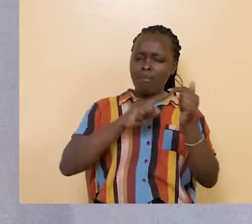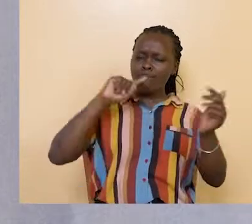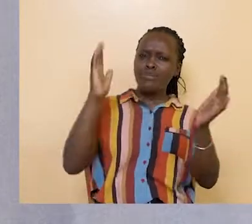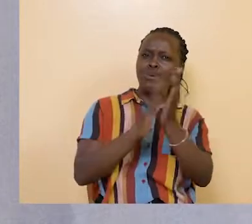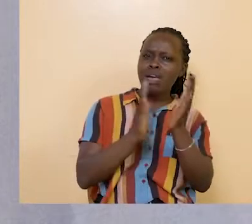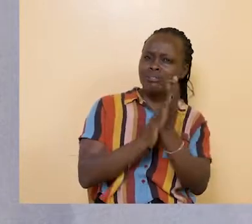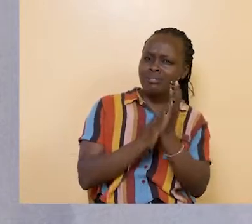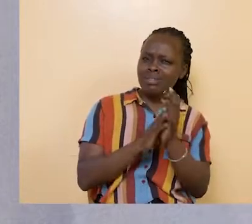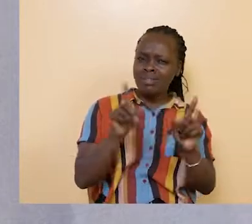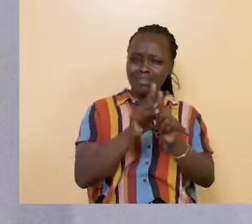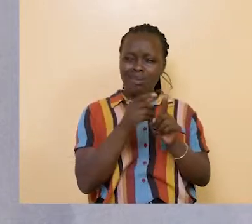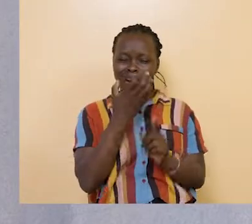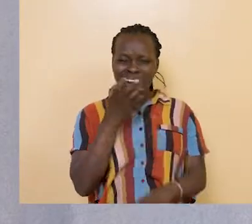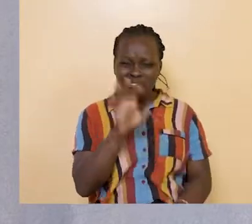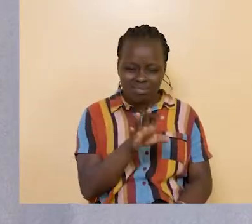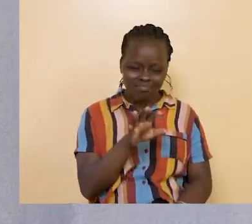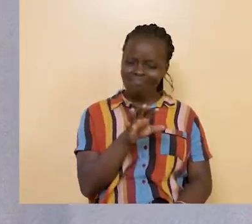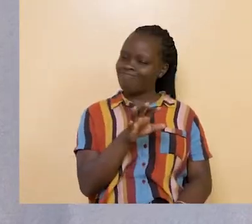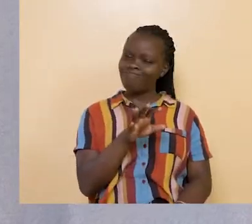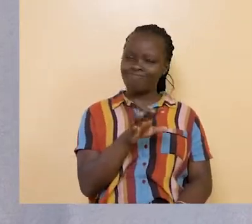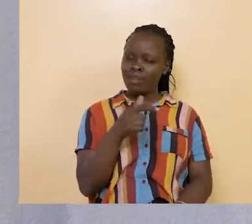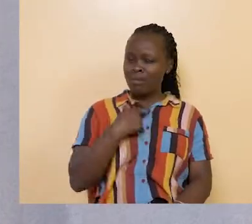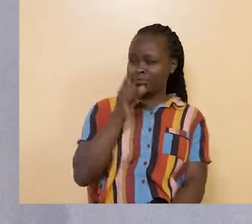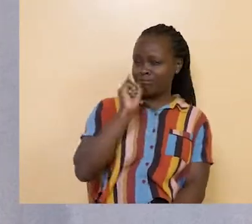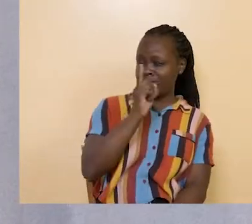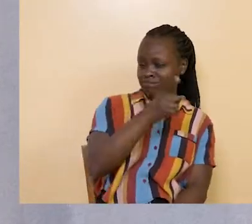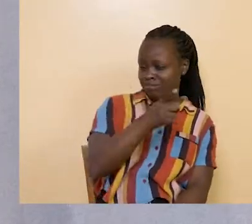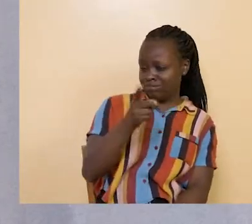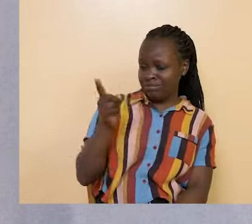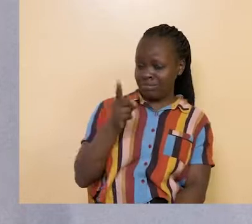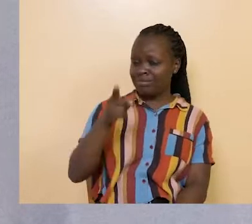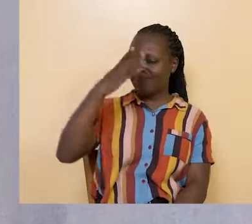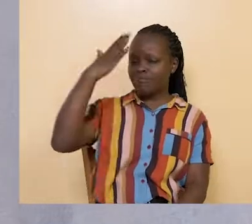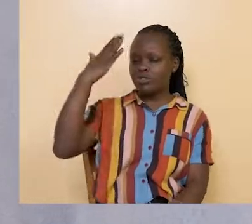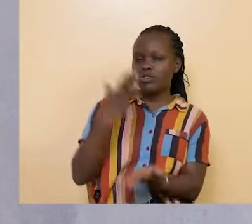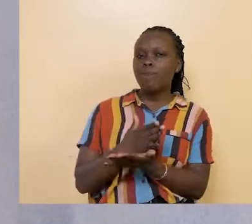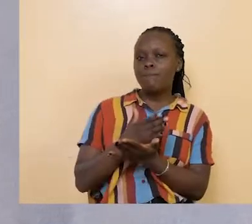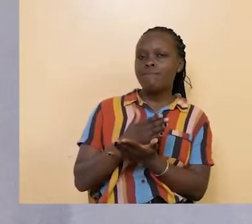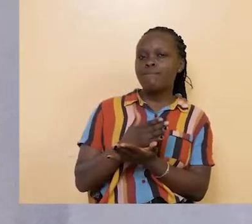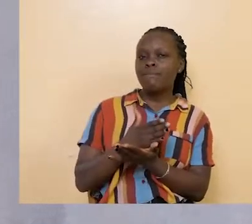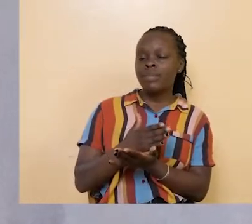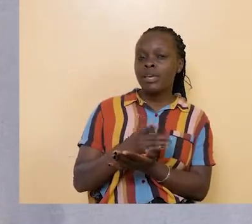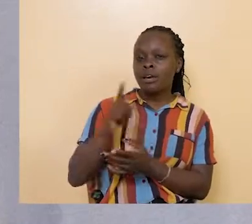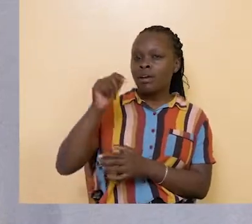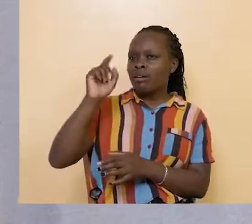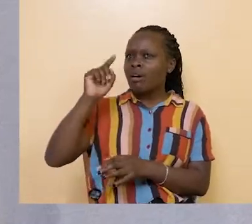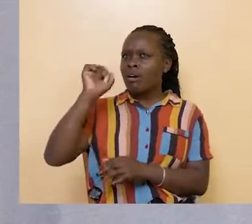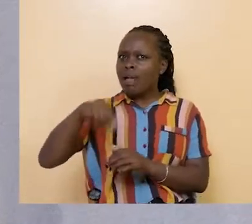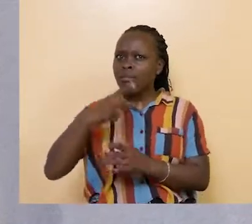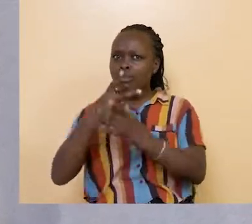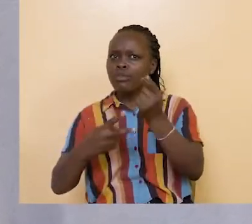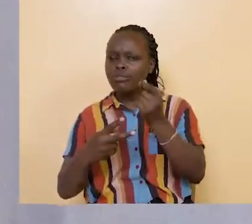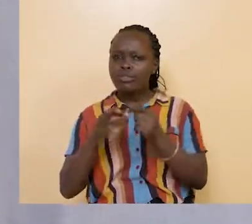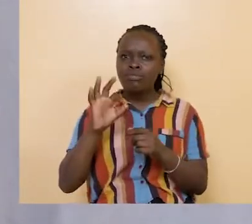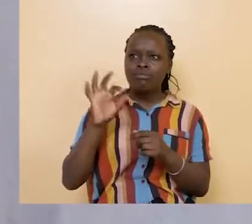cursing. My brothers and sisters, and this is the warning, this should not be. Can both fresh